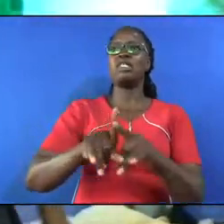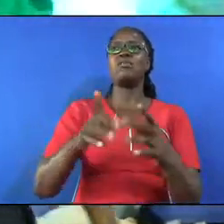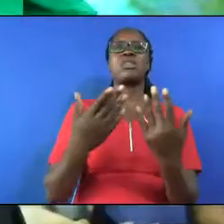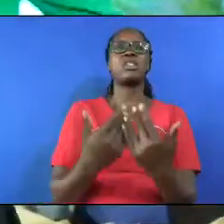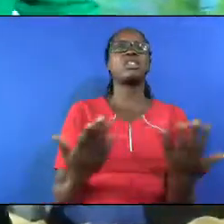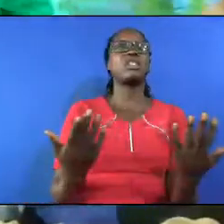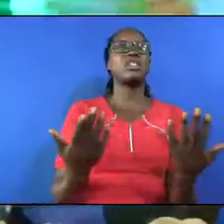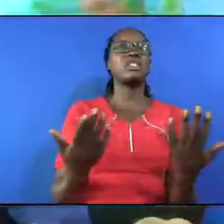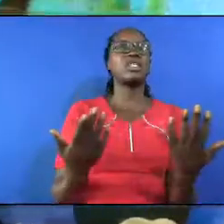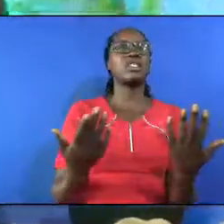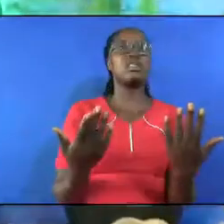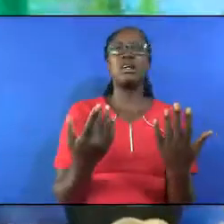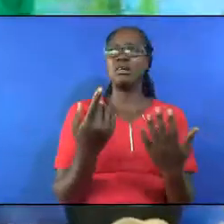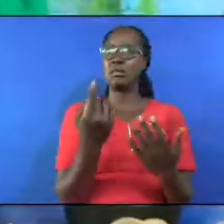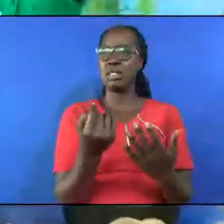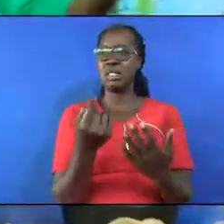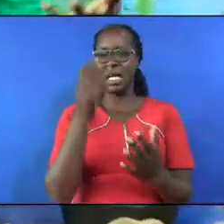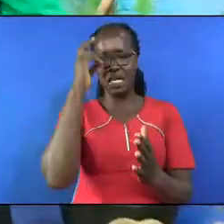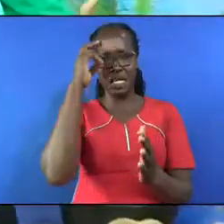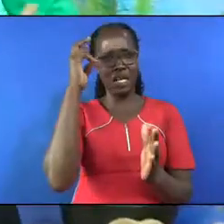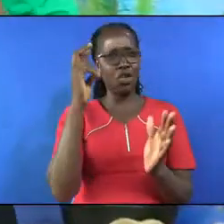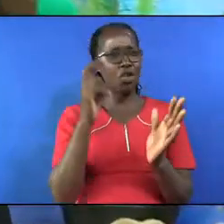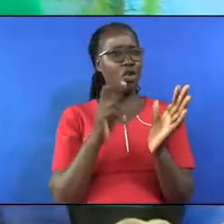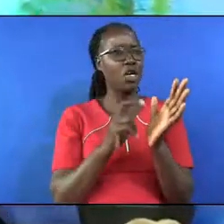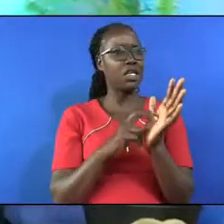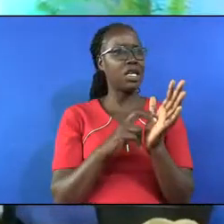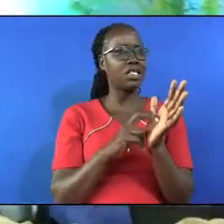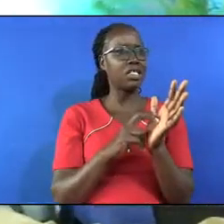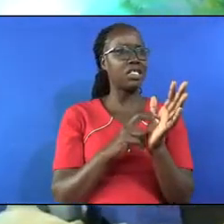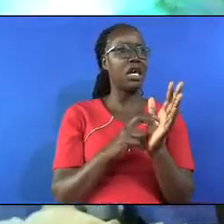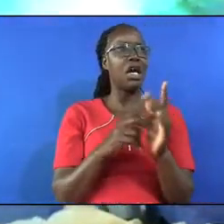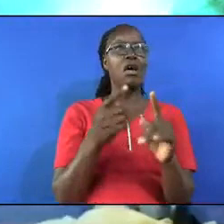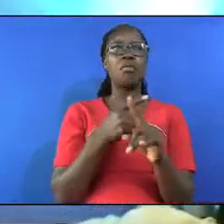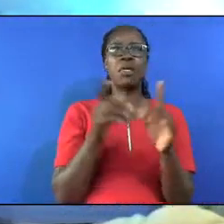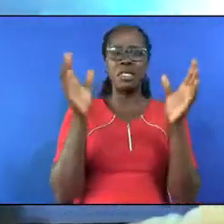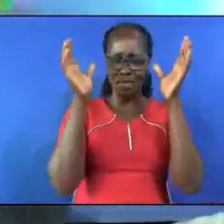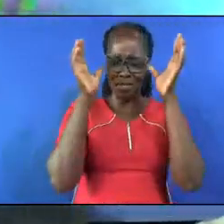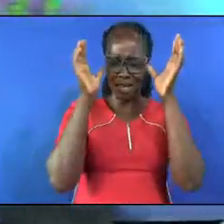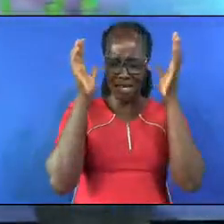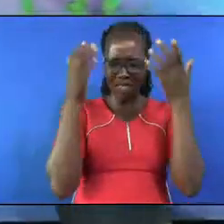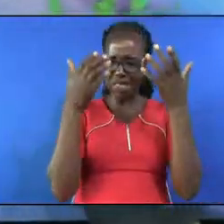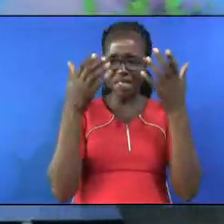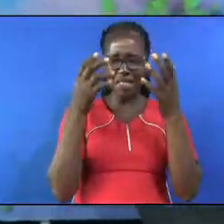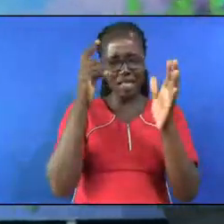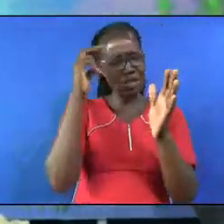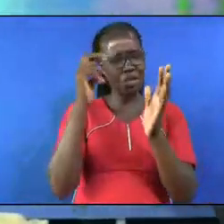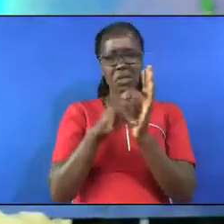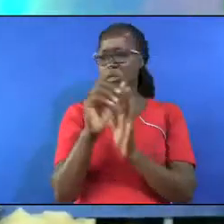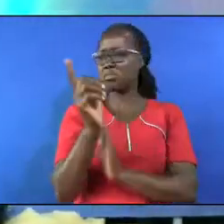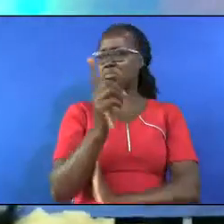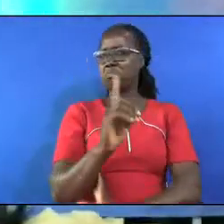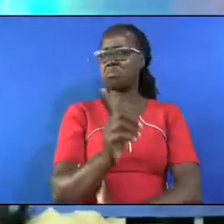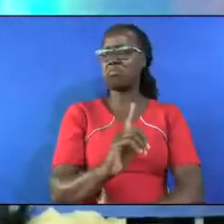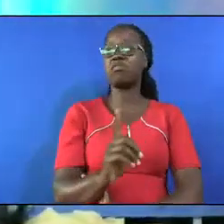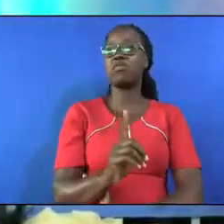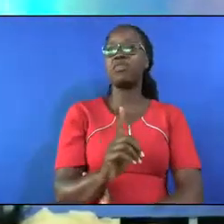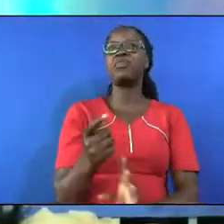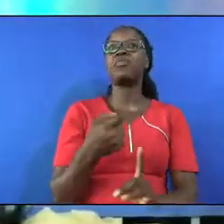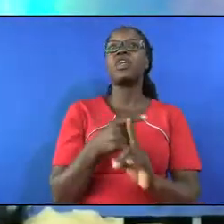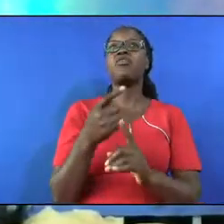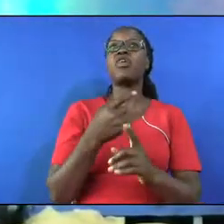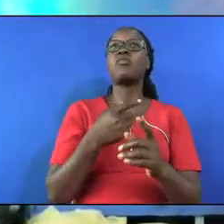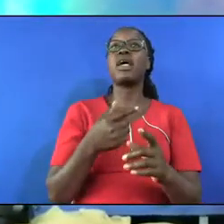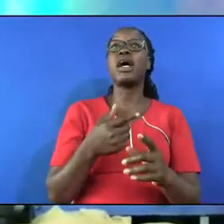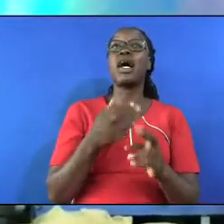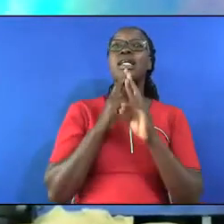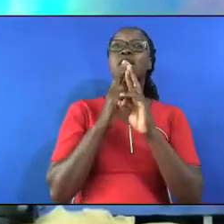least recognized this and actually declared it. But the Pharisees would not. They would not. And from their reaction, we